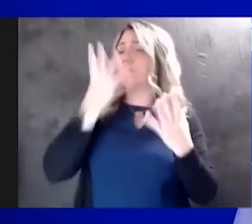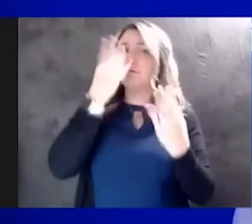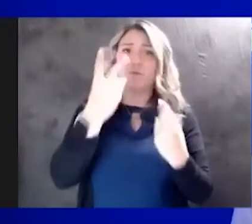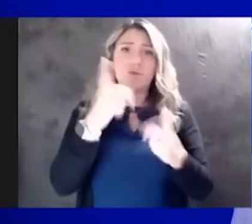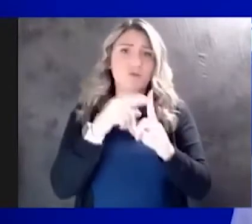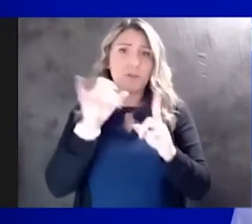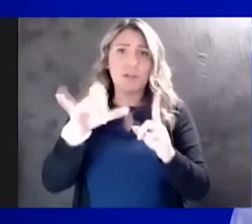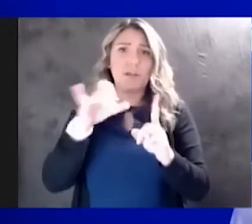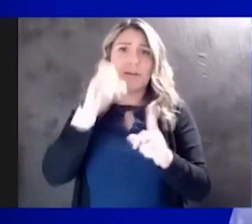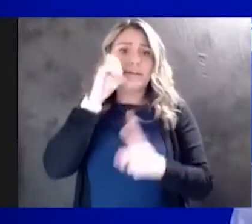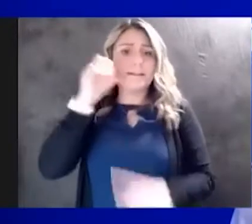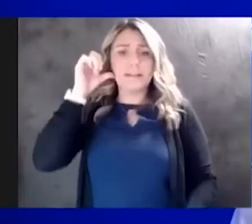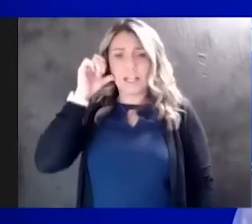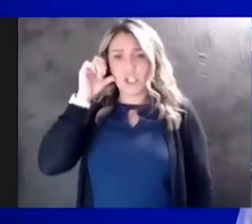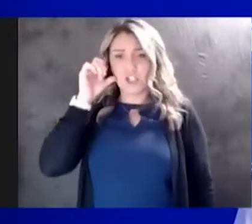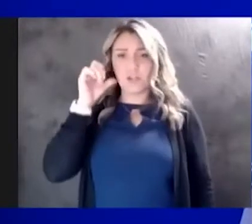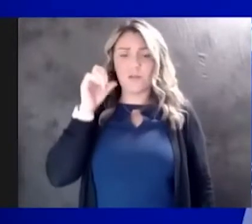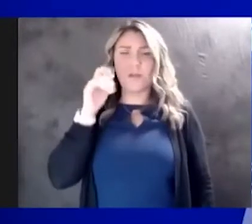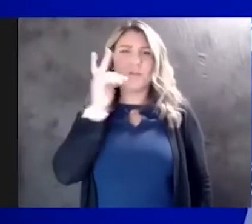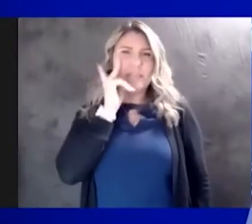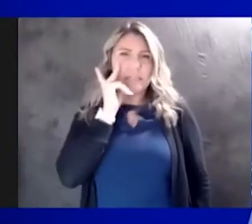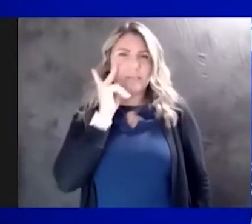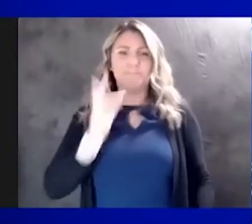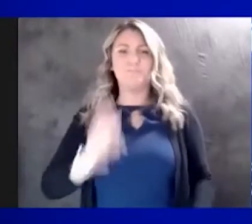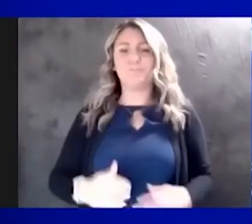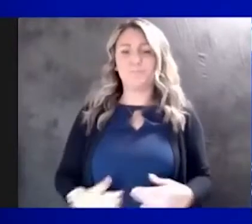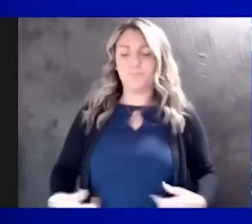yesterday. Let me see.